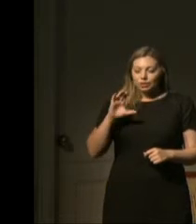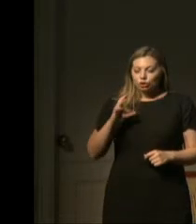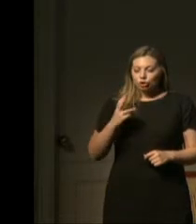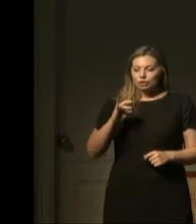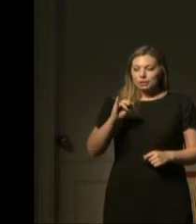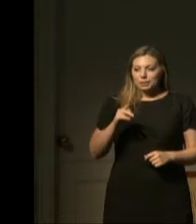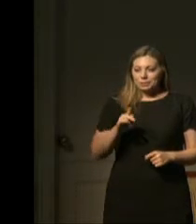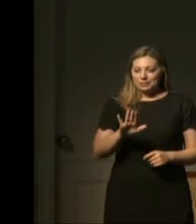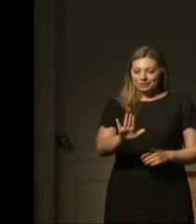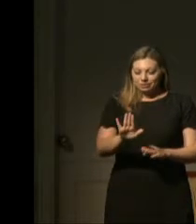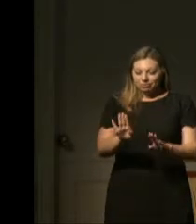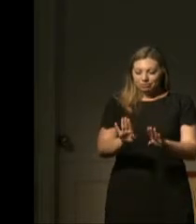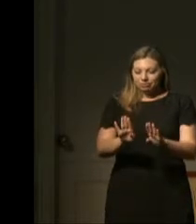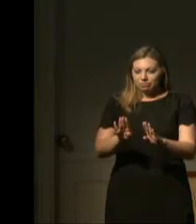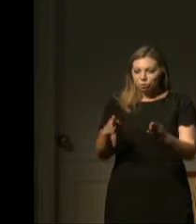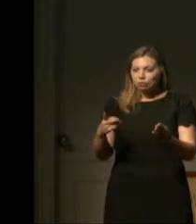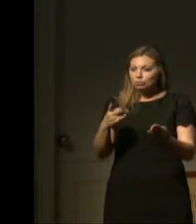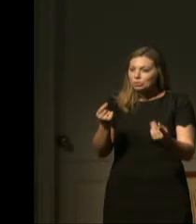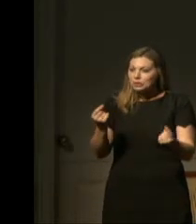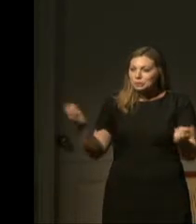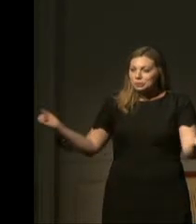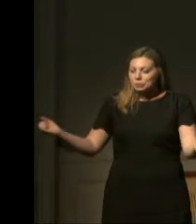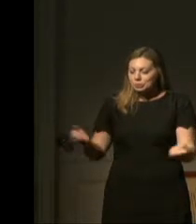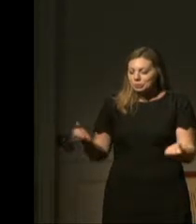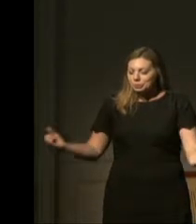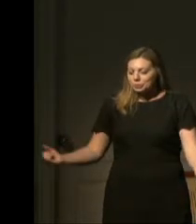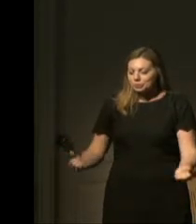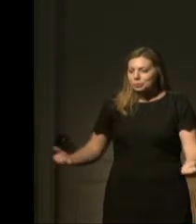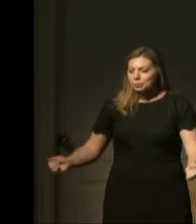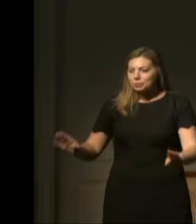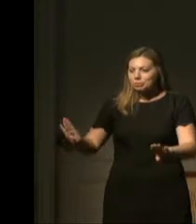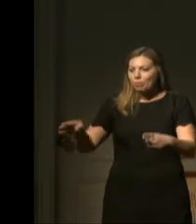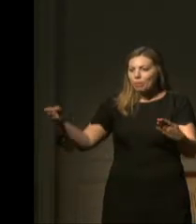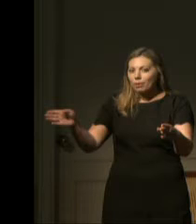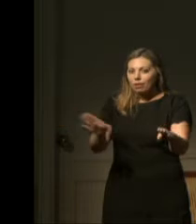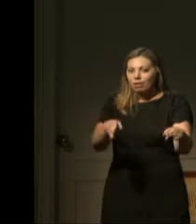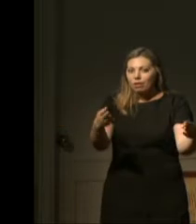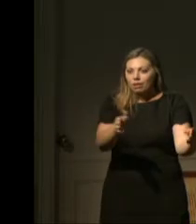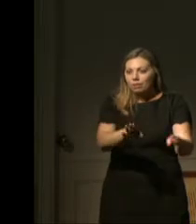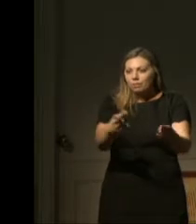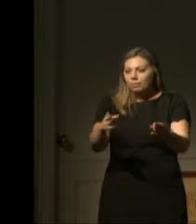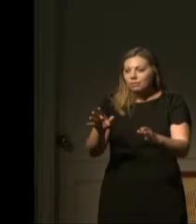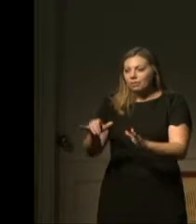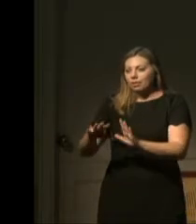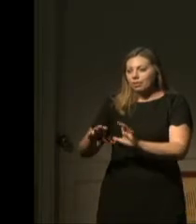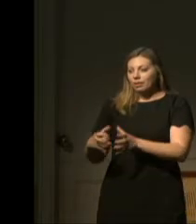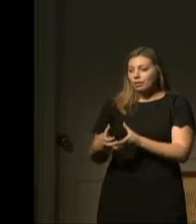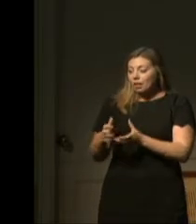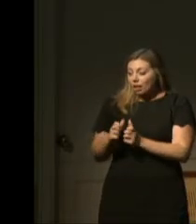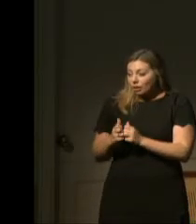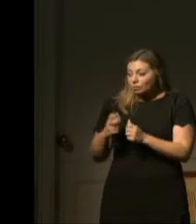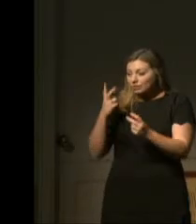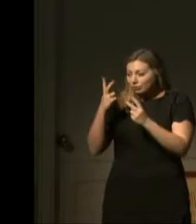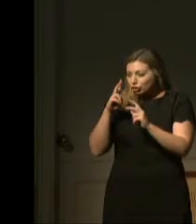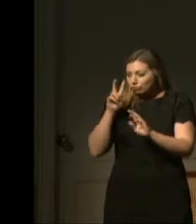approach of opening up the cabinets, of opening up the collections in a visual way,